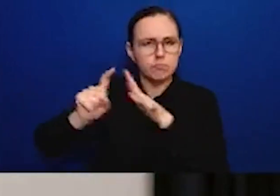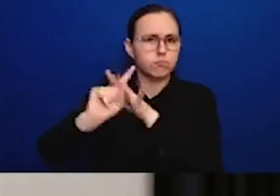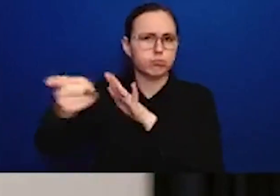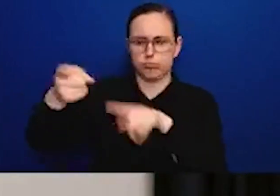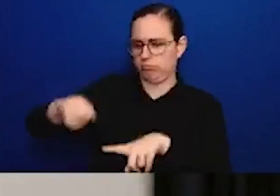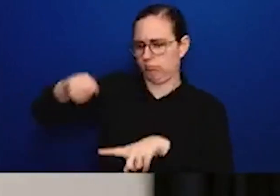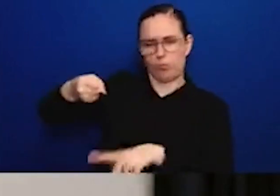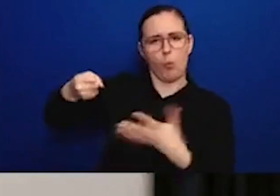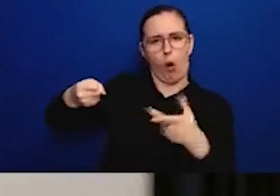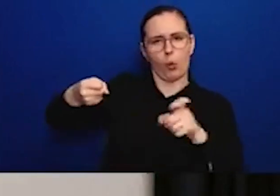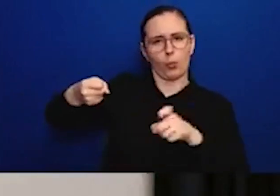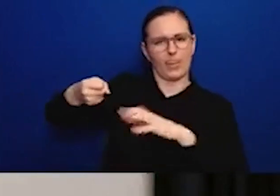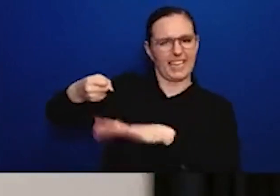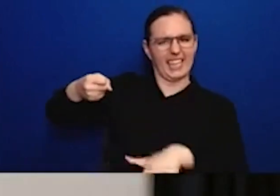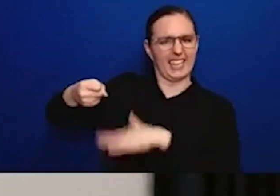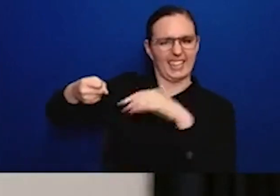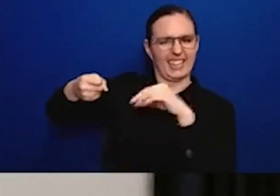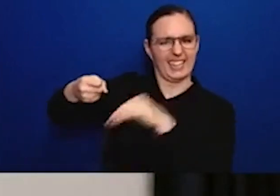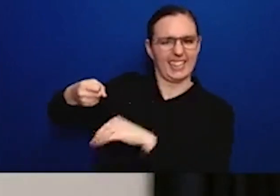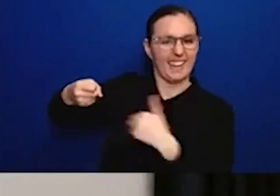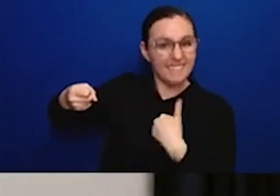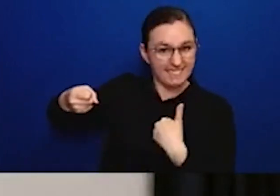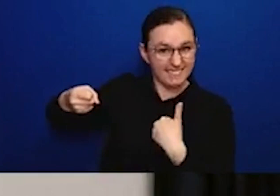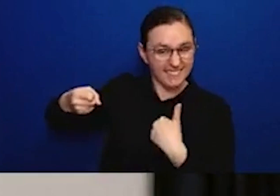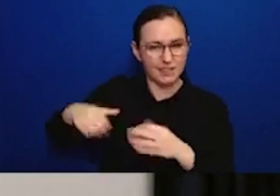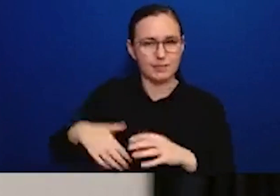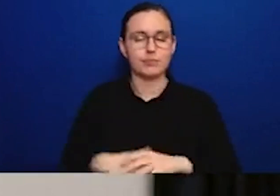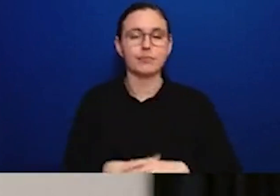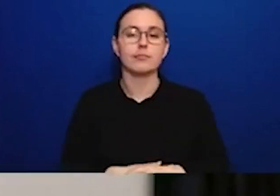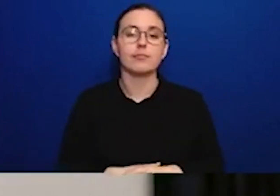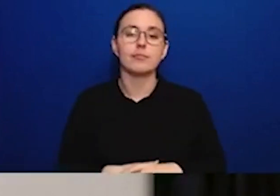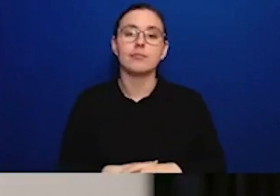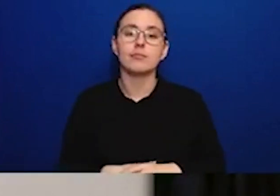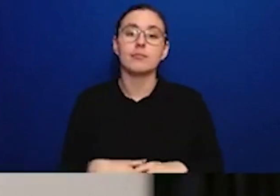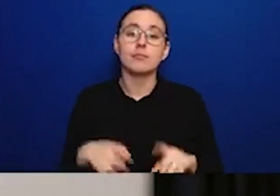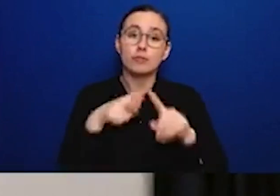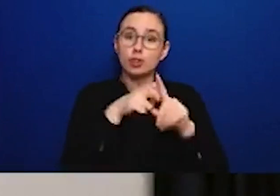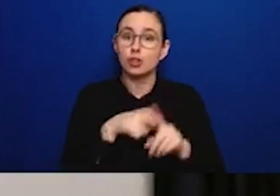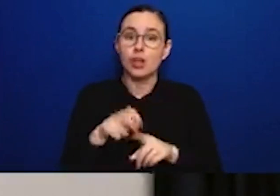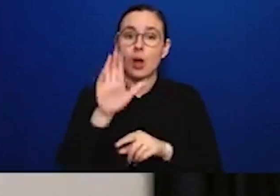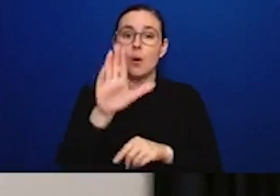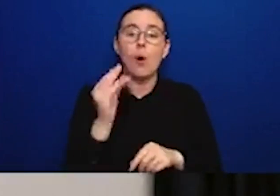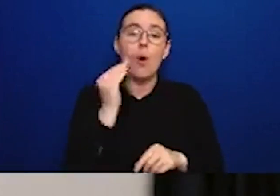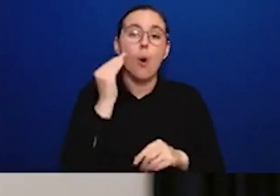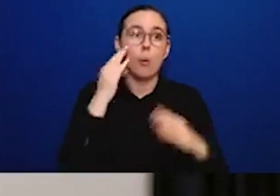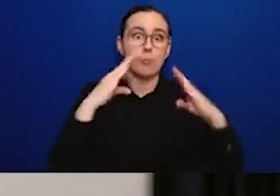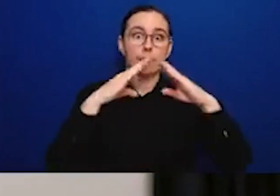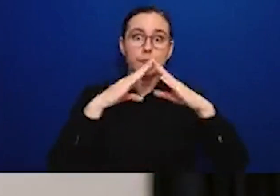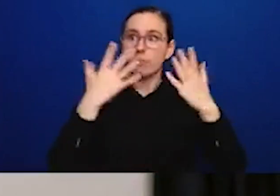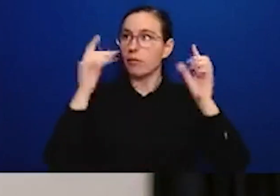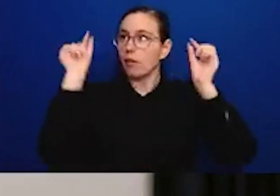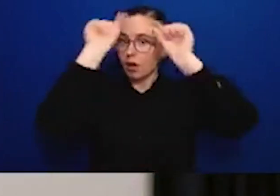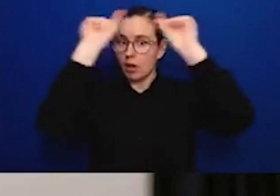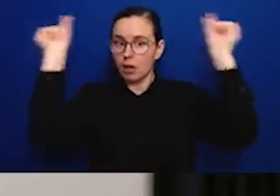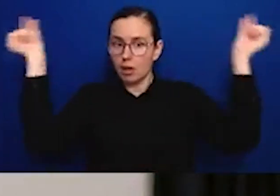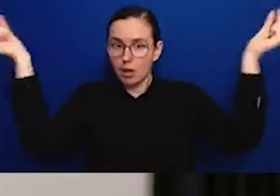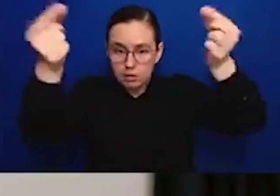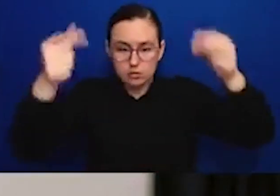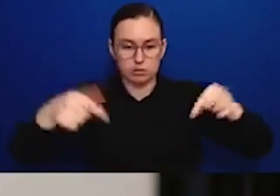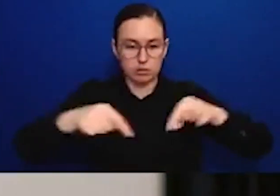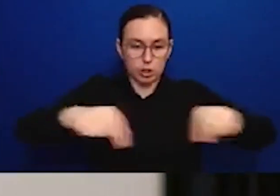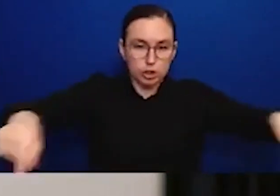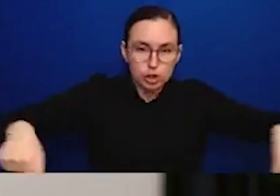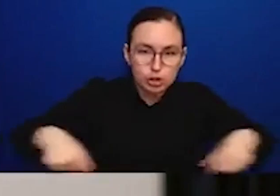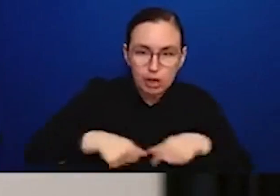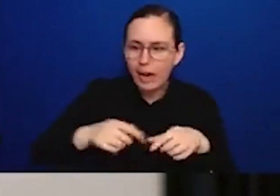sandbags to protect your home, you can contact your local government for more information. and listen to local officials if you are asked